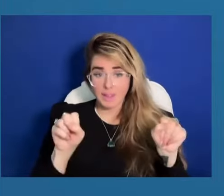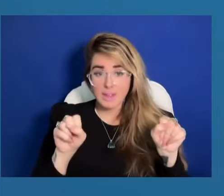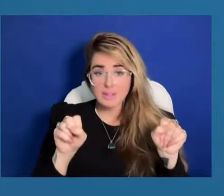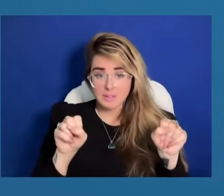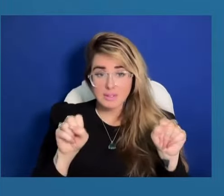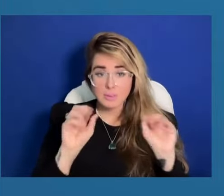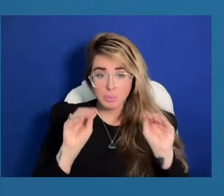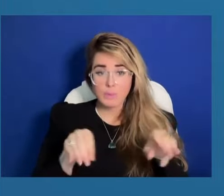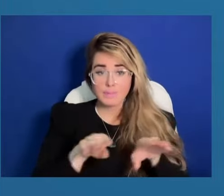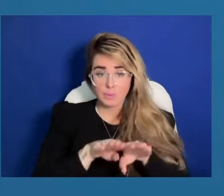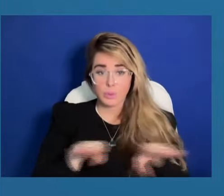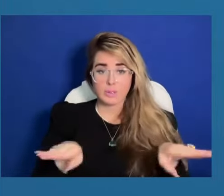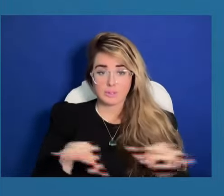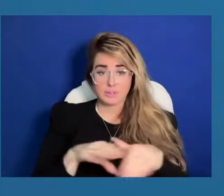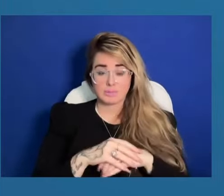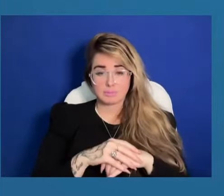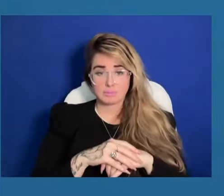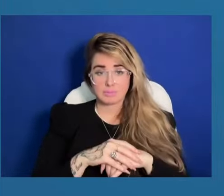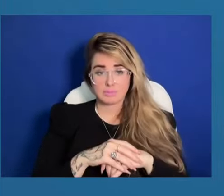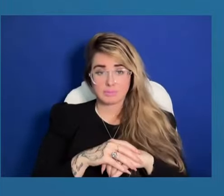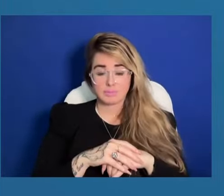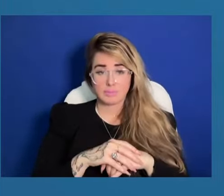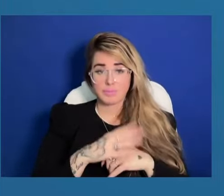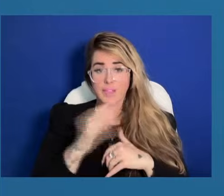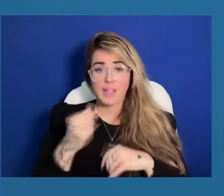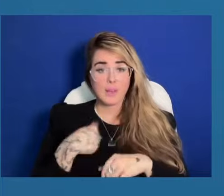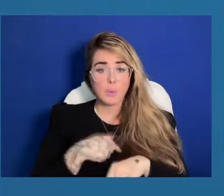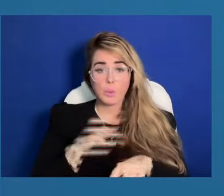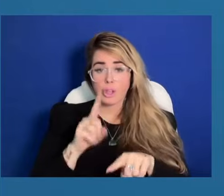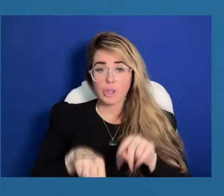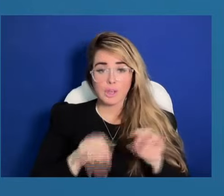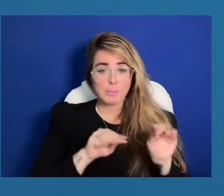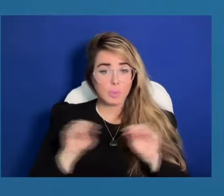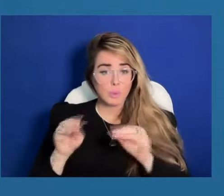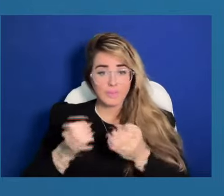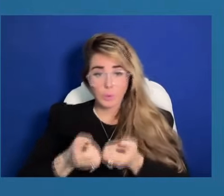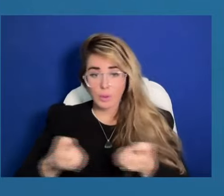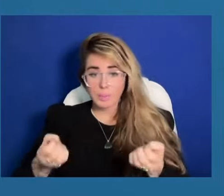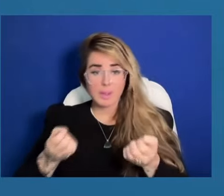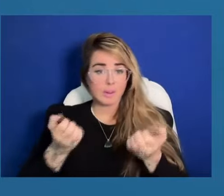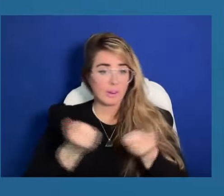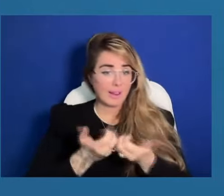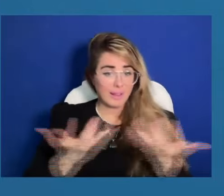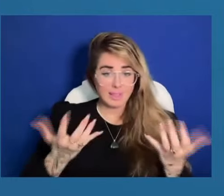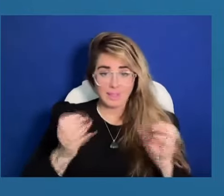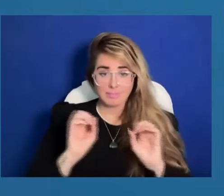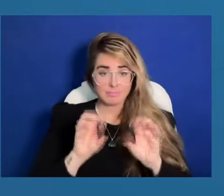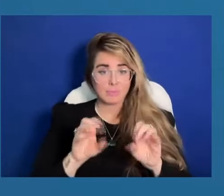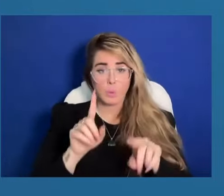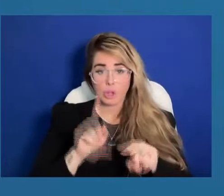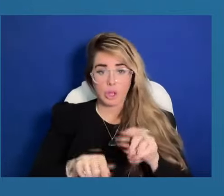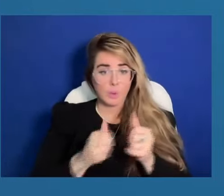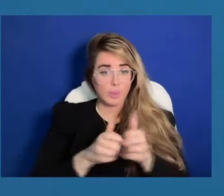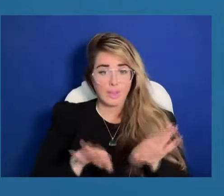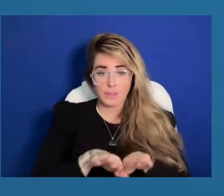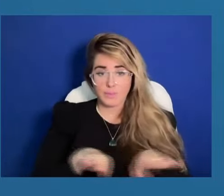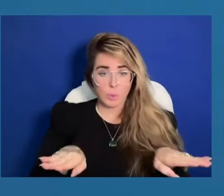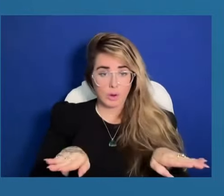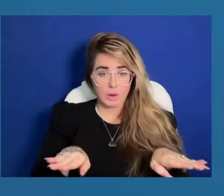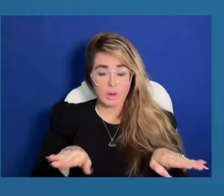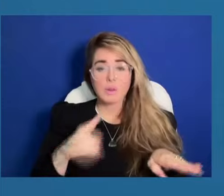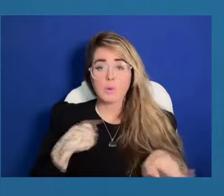the floors in. And we couldn't move equipment or anything in there without the floors. And we